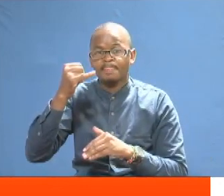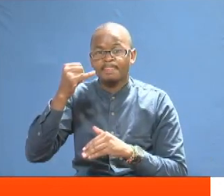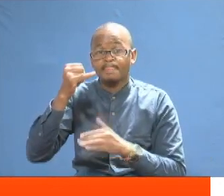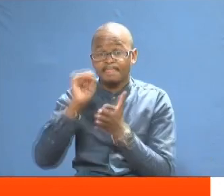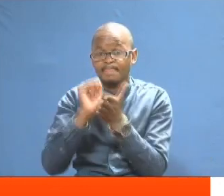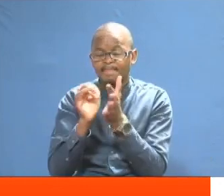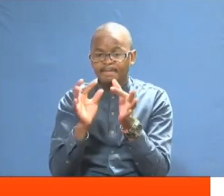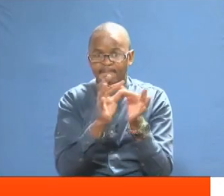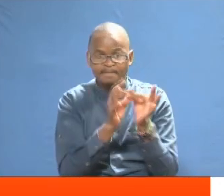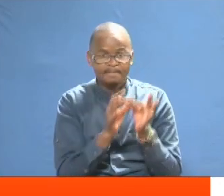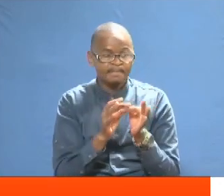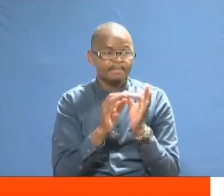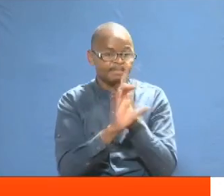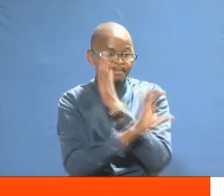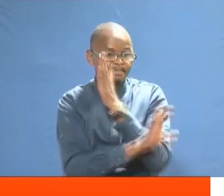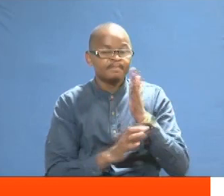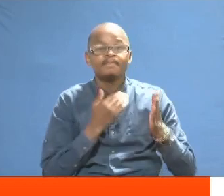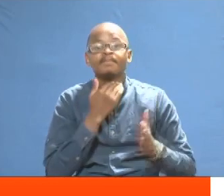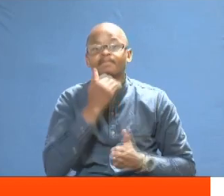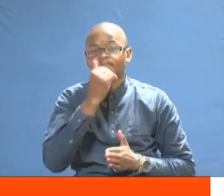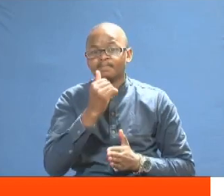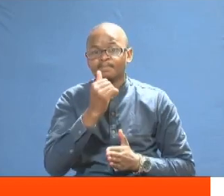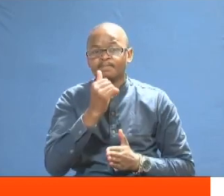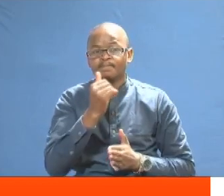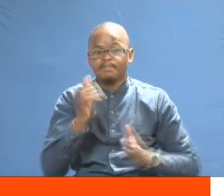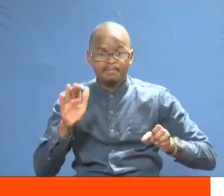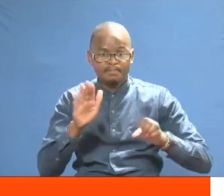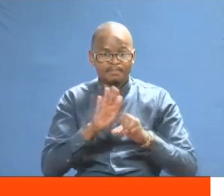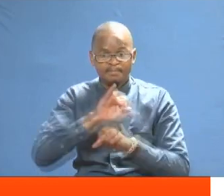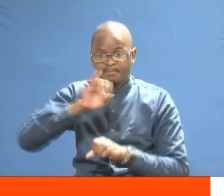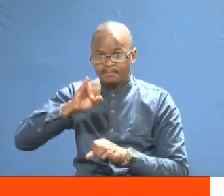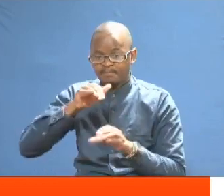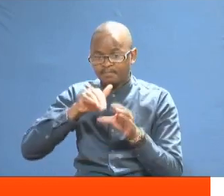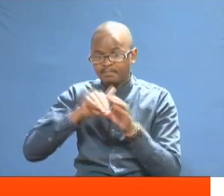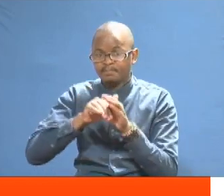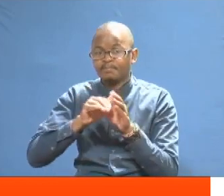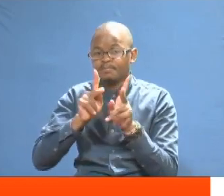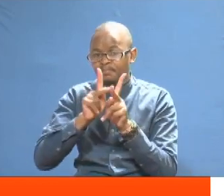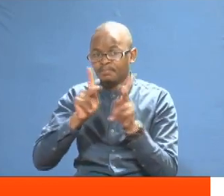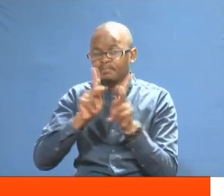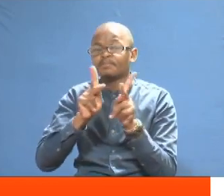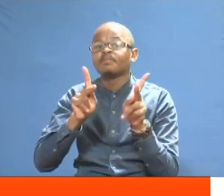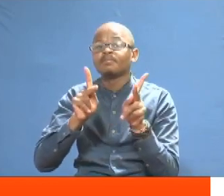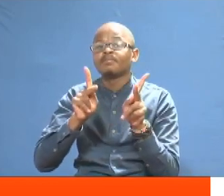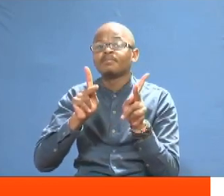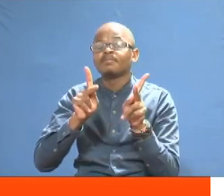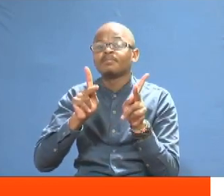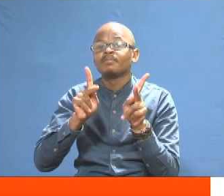that unite the country. And we wanted the footprints of Jubilee to be in every